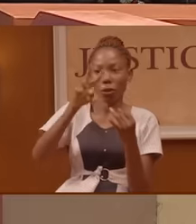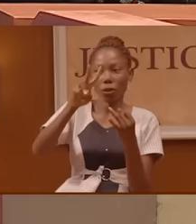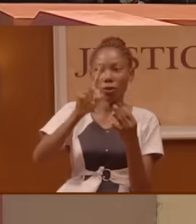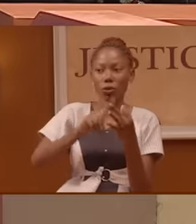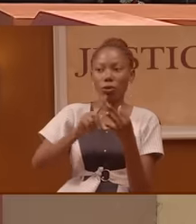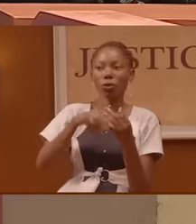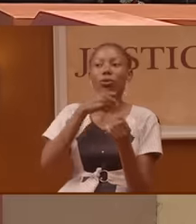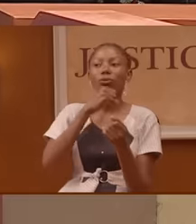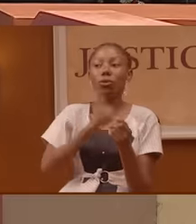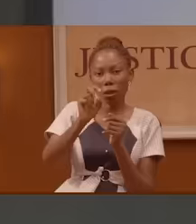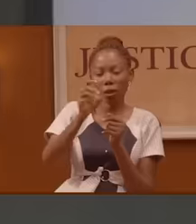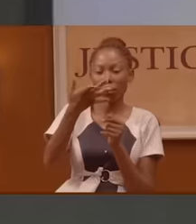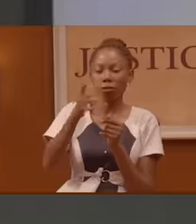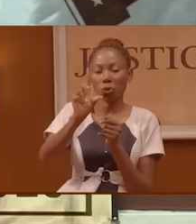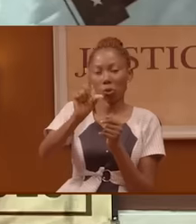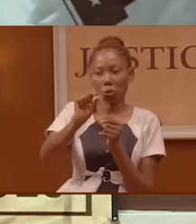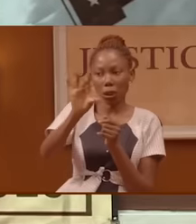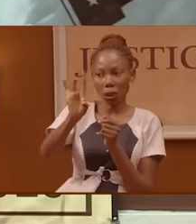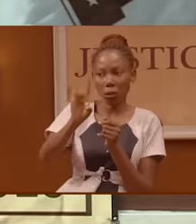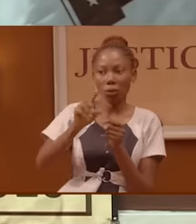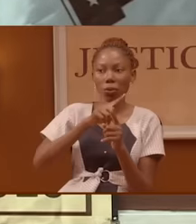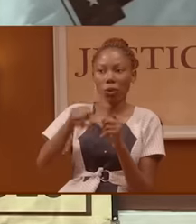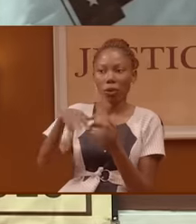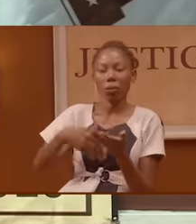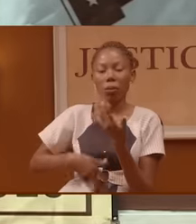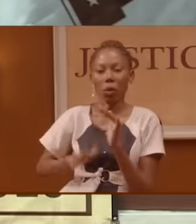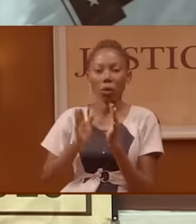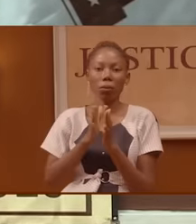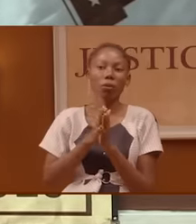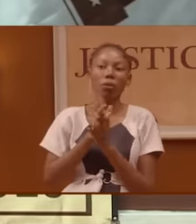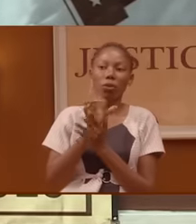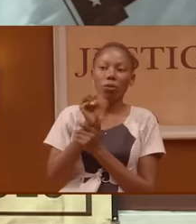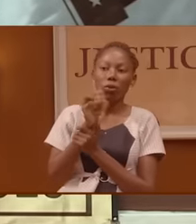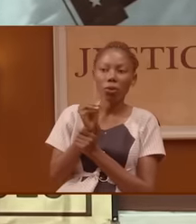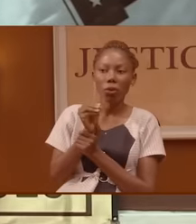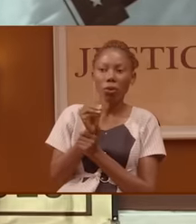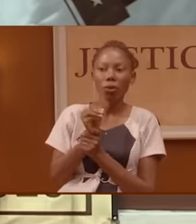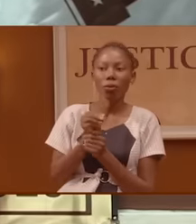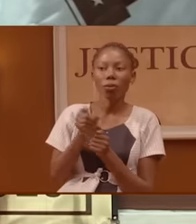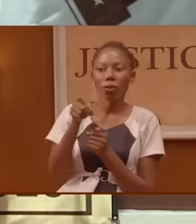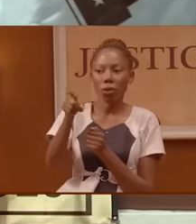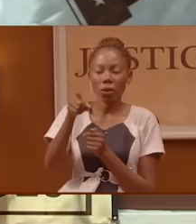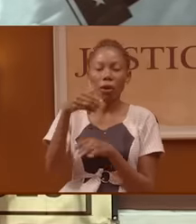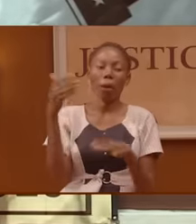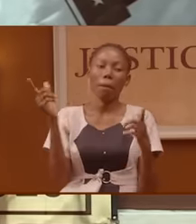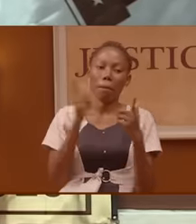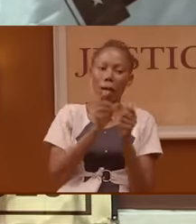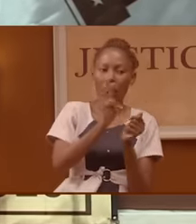a 2-year-old. Okay. Yes, I met Mr. Adebola at the